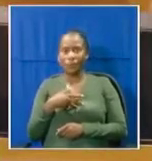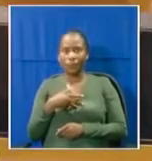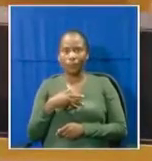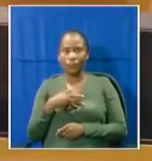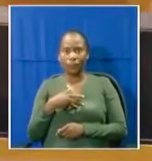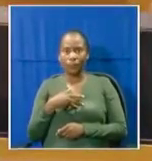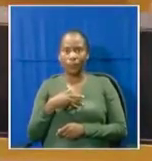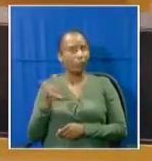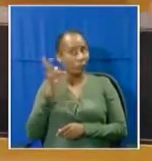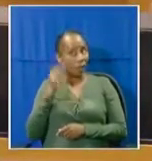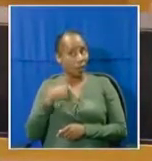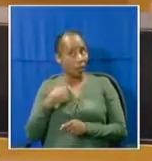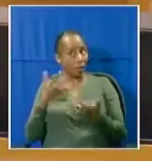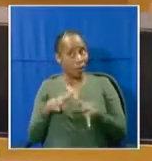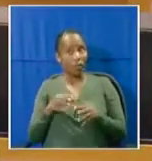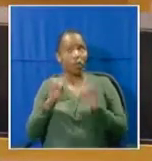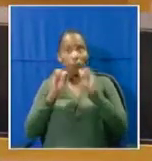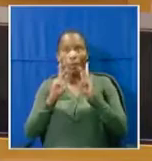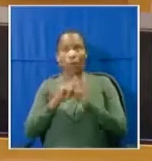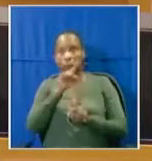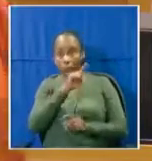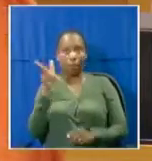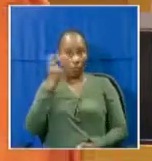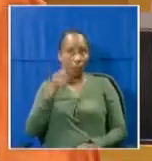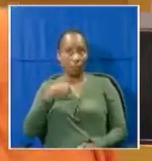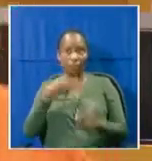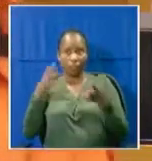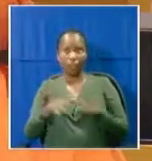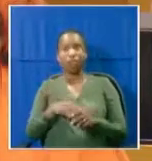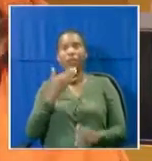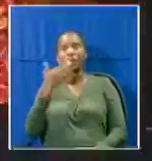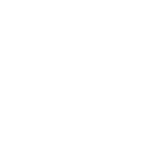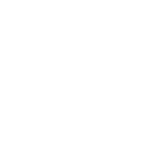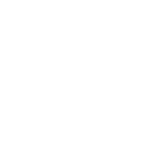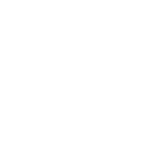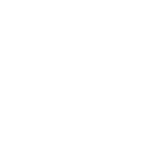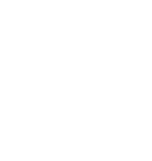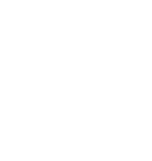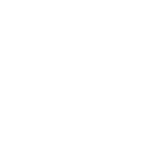Did you hear me? Okay, thank you. He heard. Thanks. Okay. Thank you.